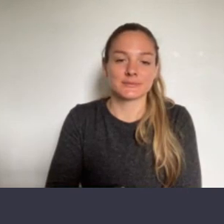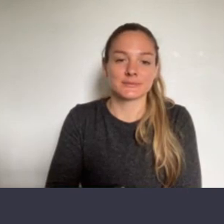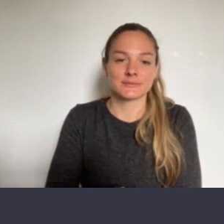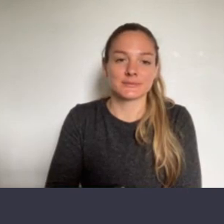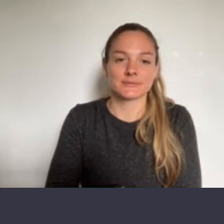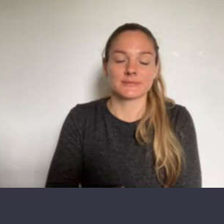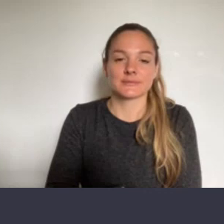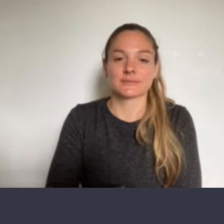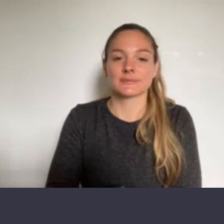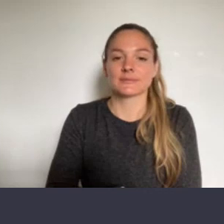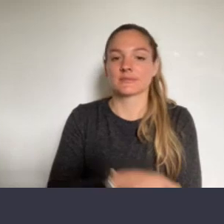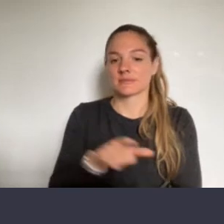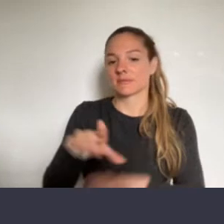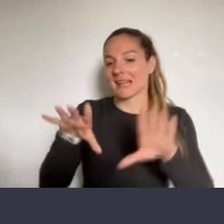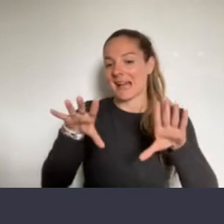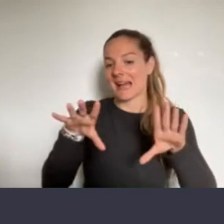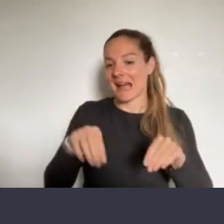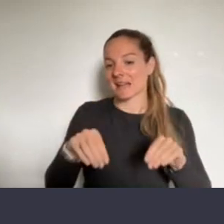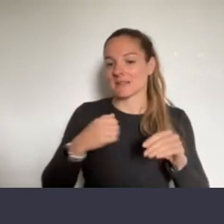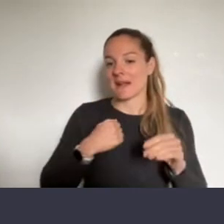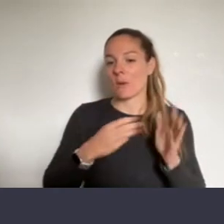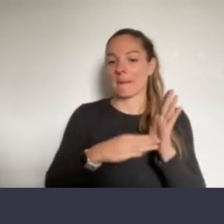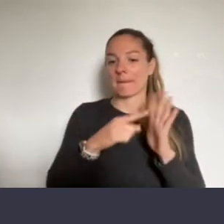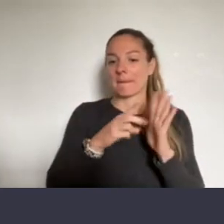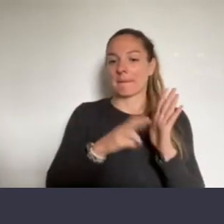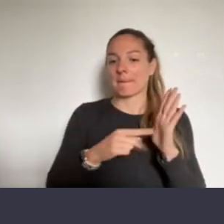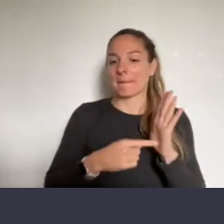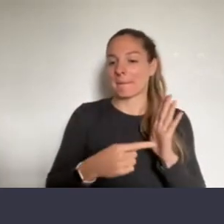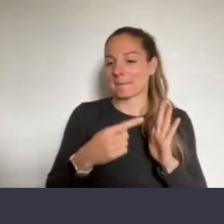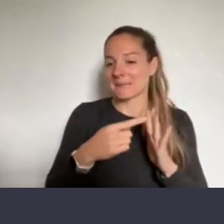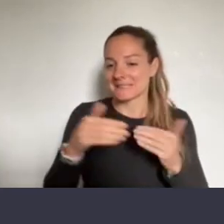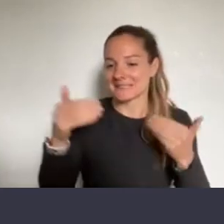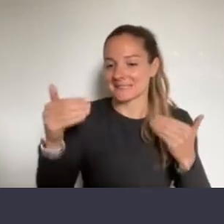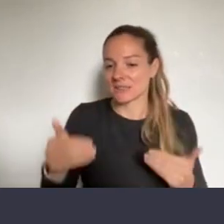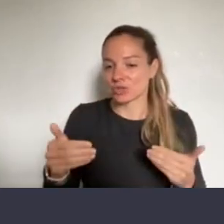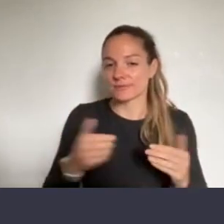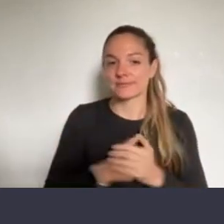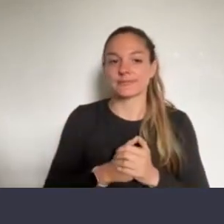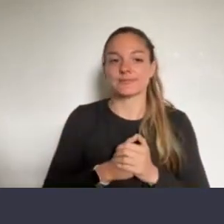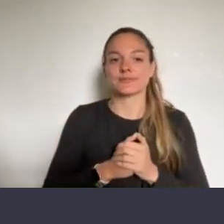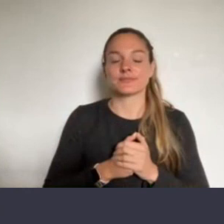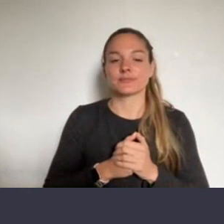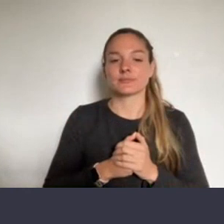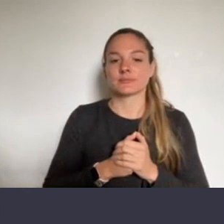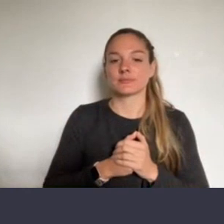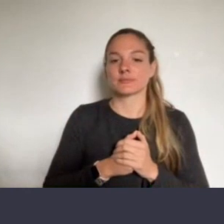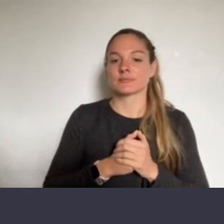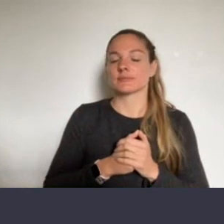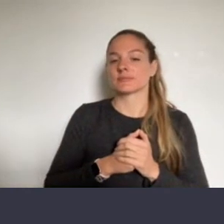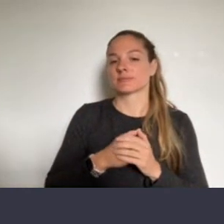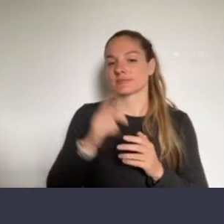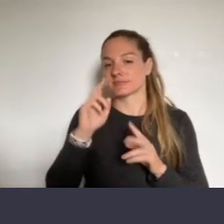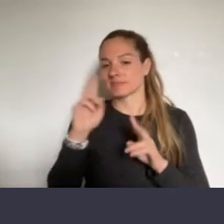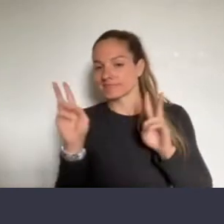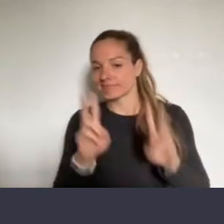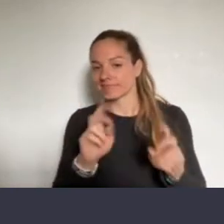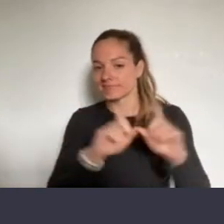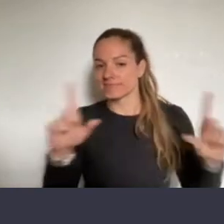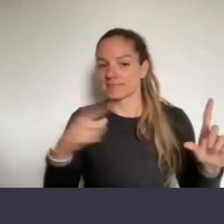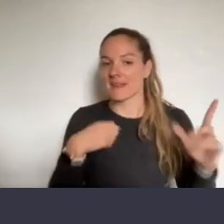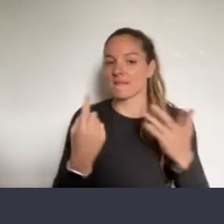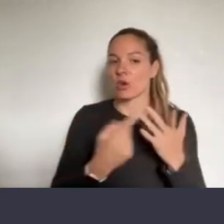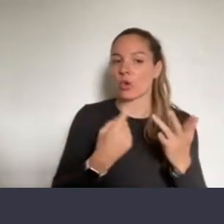Okay, so that's the end of our Menti session. And you'll see here that we've got some other, if you're interested in any of